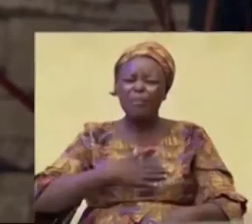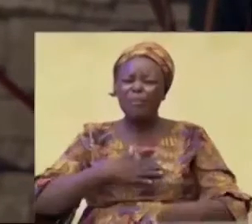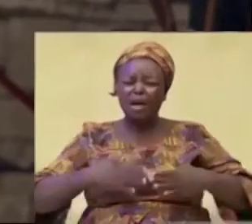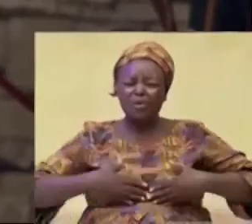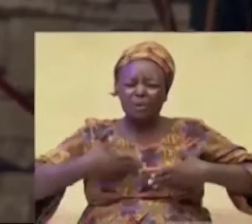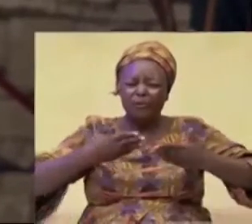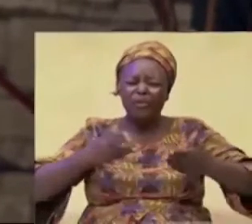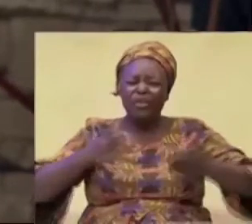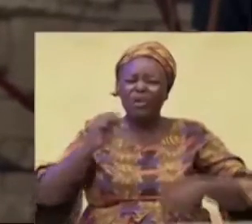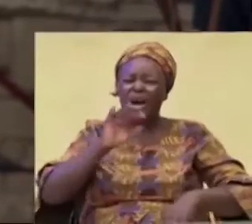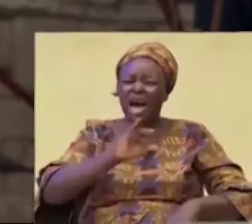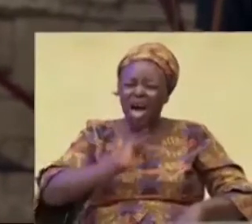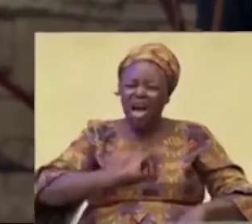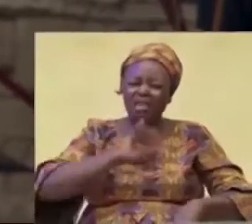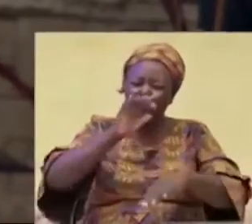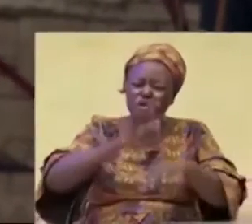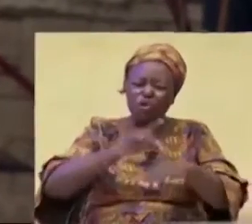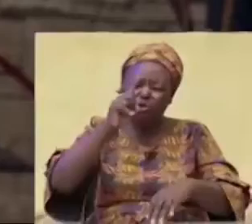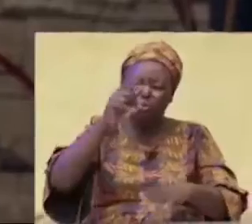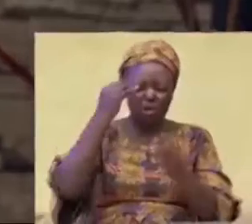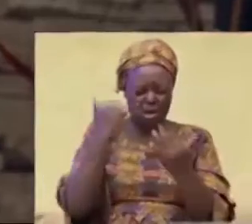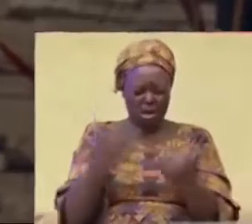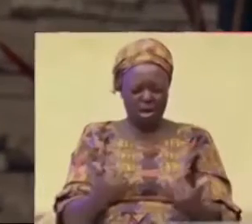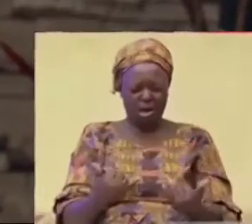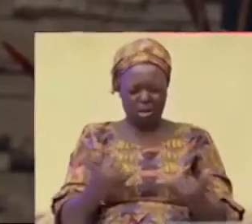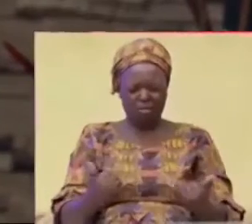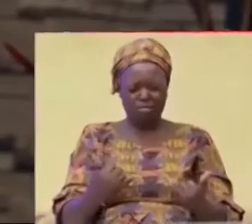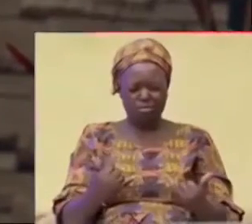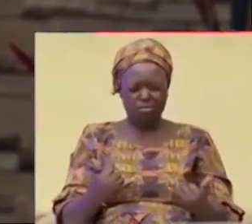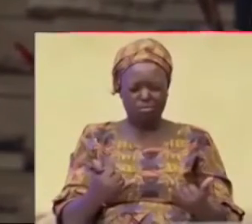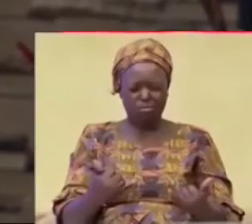my confession, I touch you now.